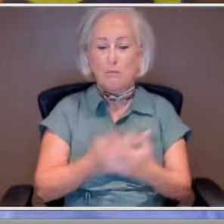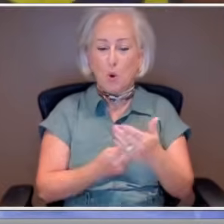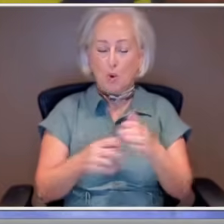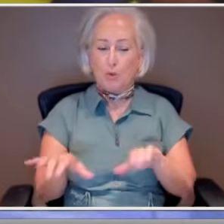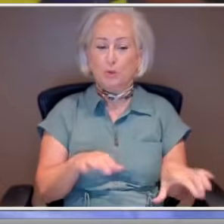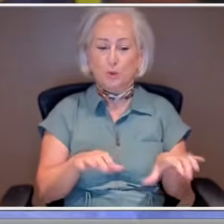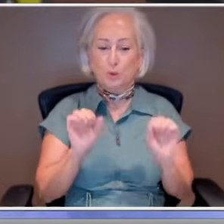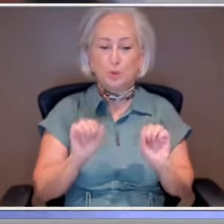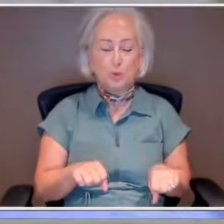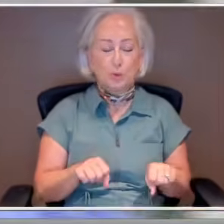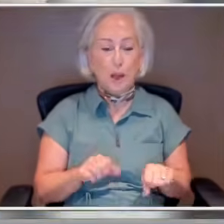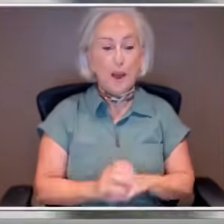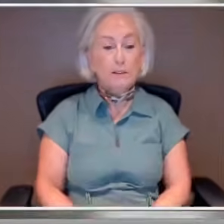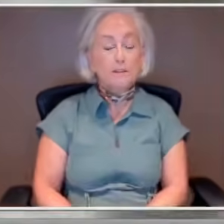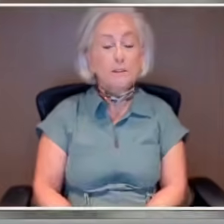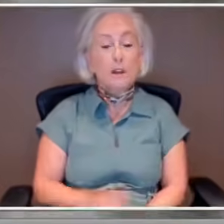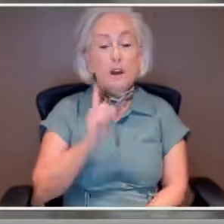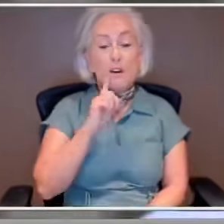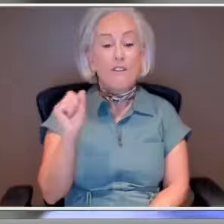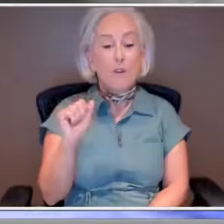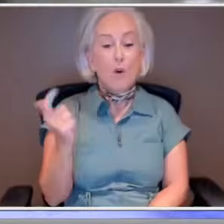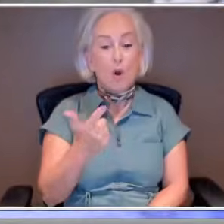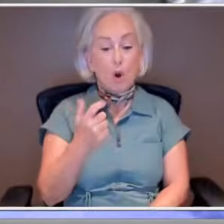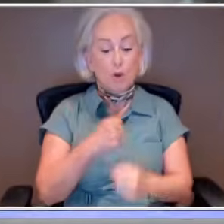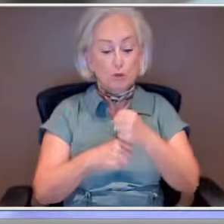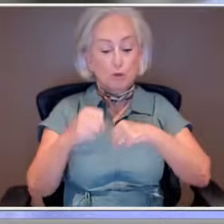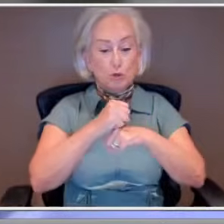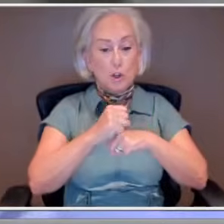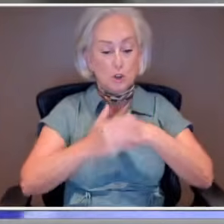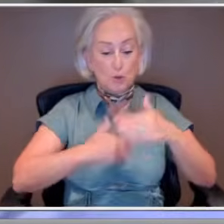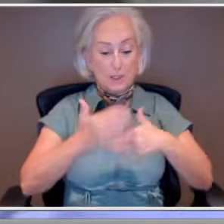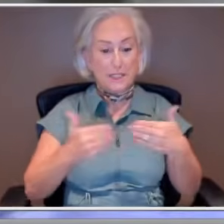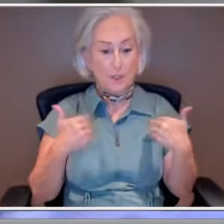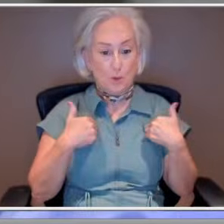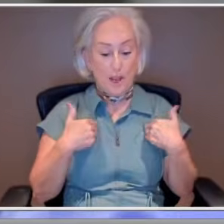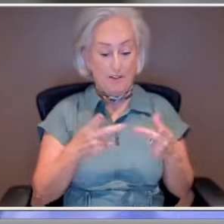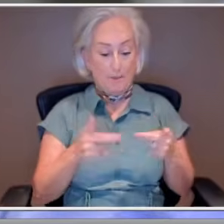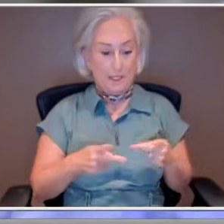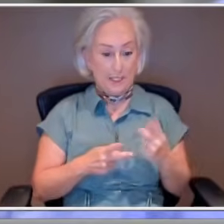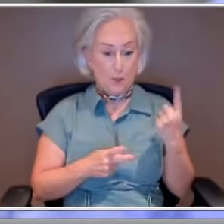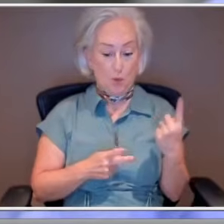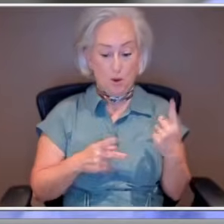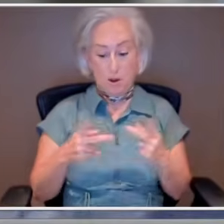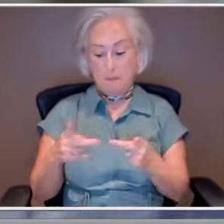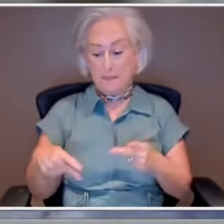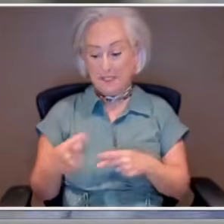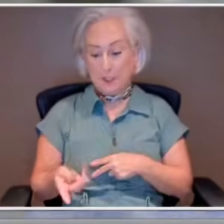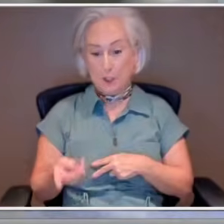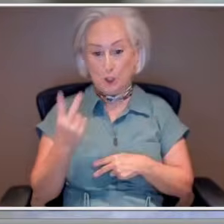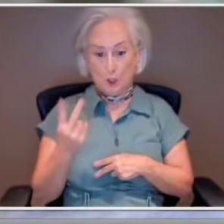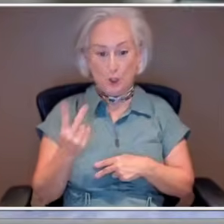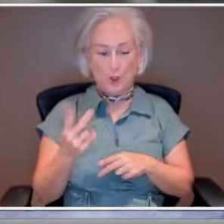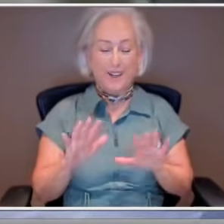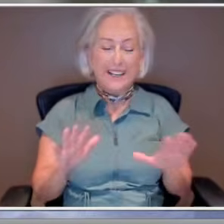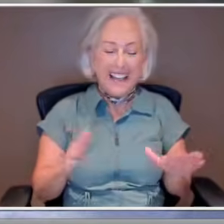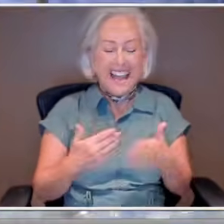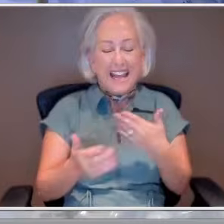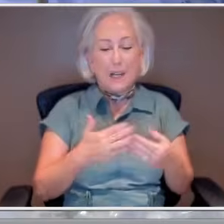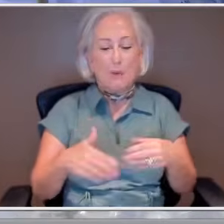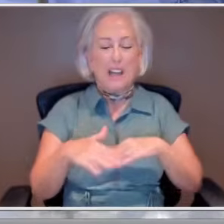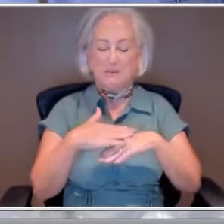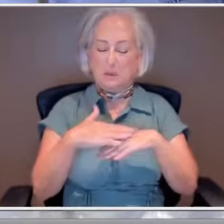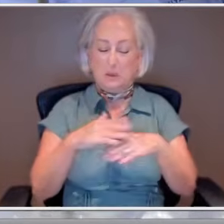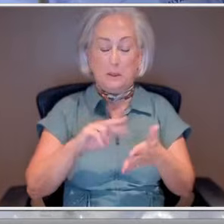we, for all of our structural procedures like this, we have what we call position 1 and position 2. That we don't have to go deep into that, but basically one person is managing